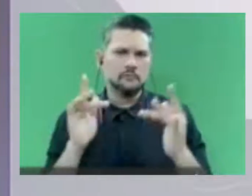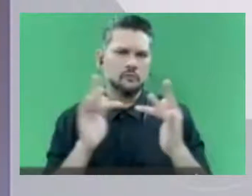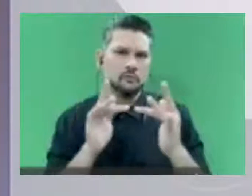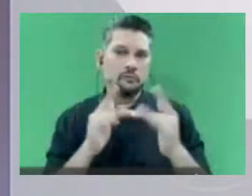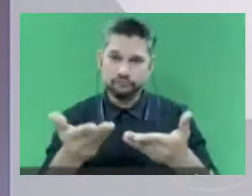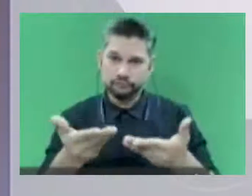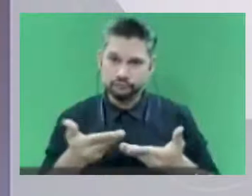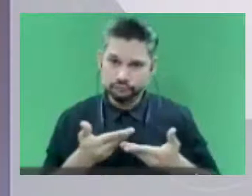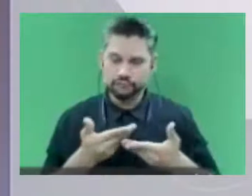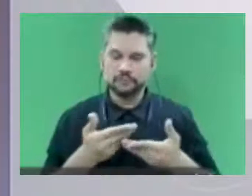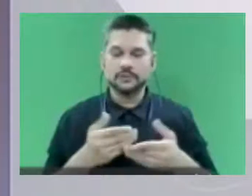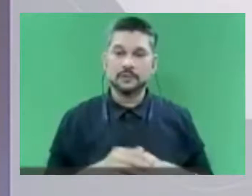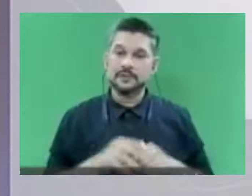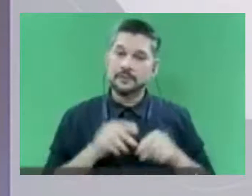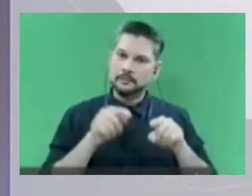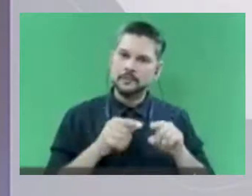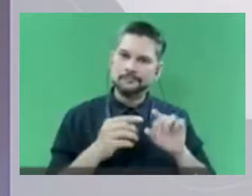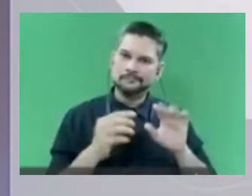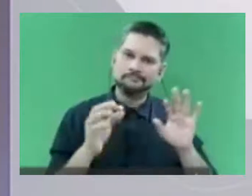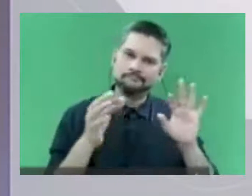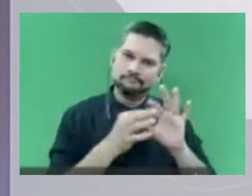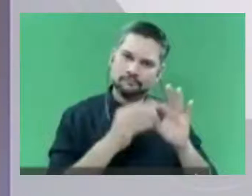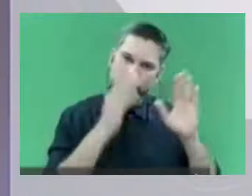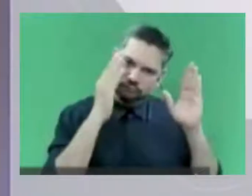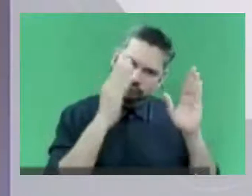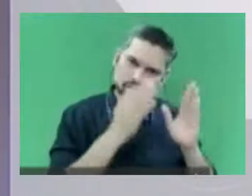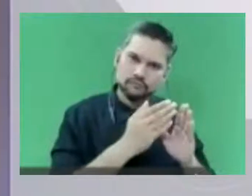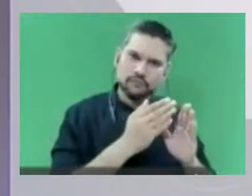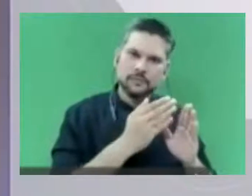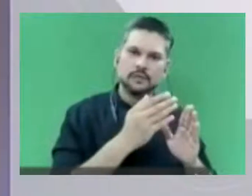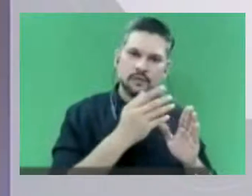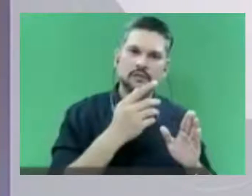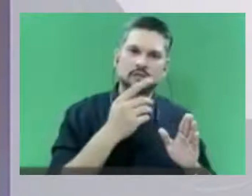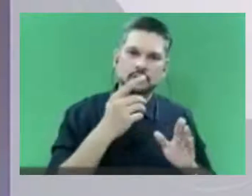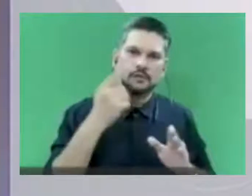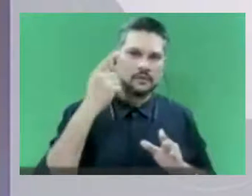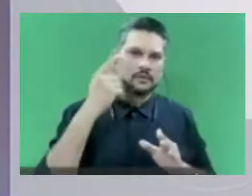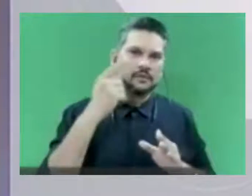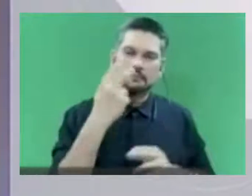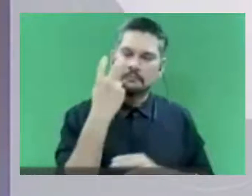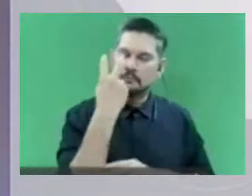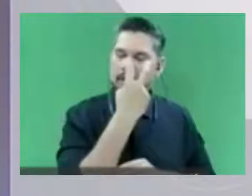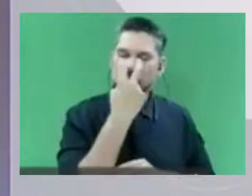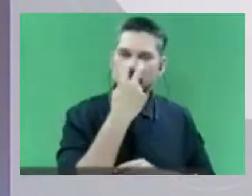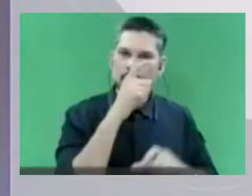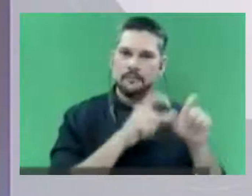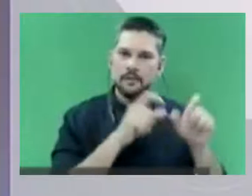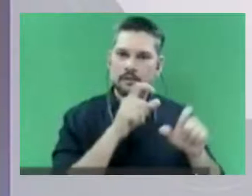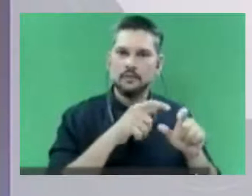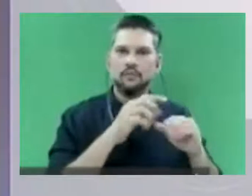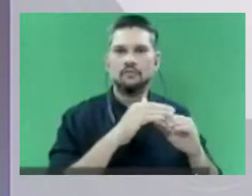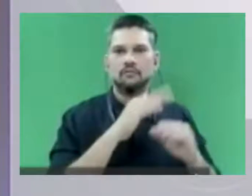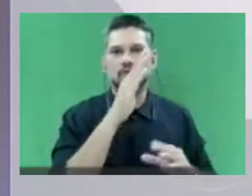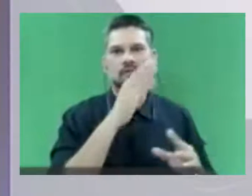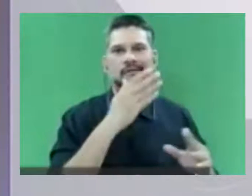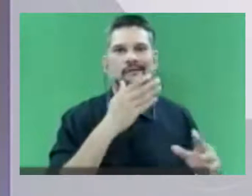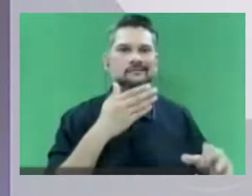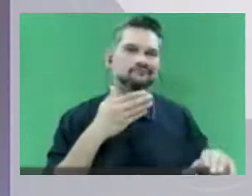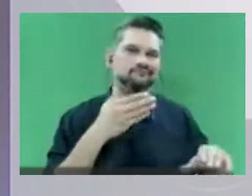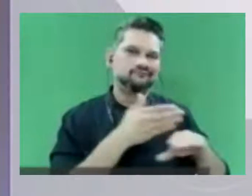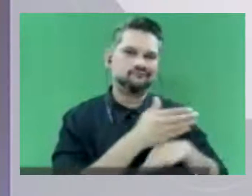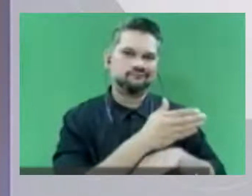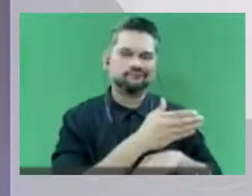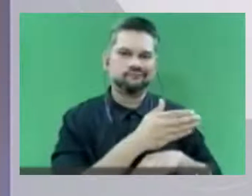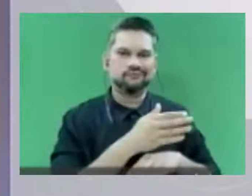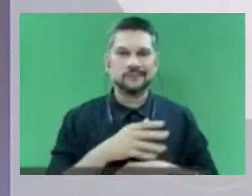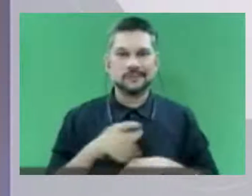to the persons with disability, particularly visual impaired, because they're usually affected by this. So we've been involving Vashkar